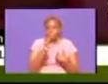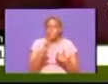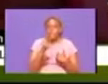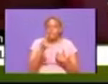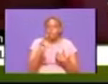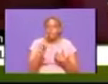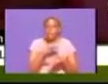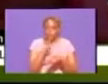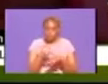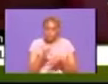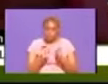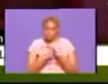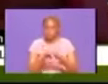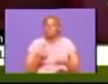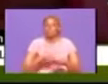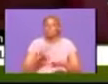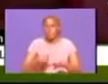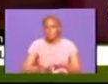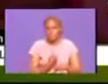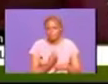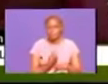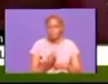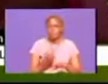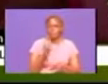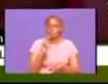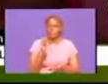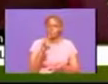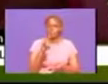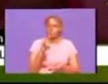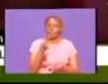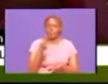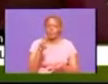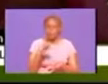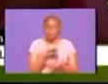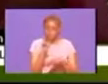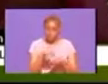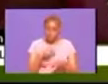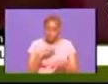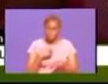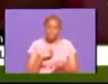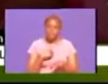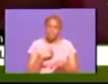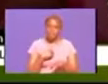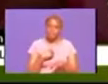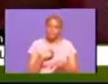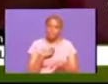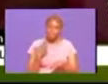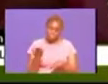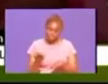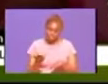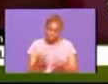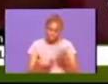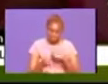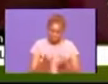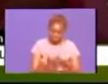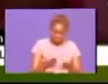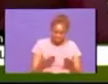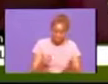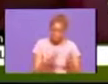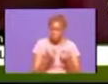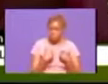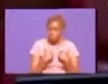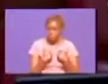a good example, Mr. Speaker, that the hustler nation is lil. I was a chicken intestine vendor. I got an opportunity. I